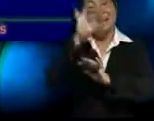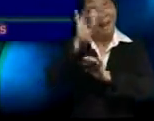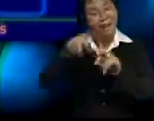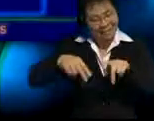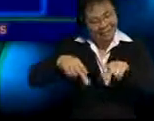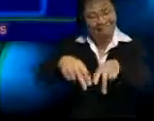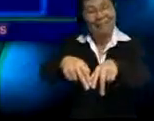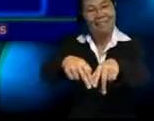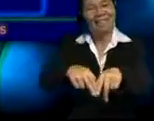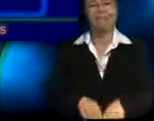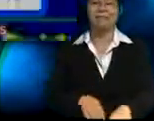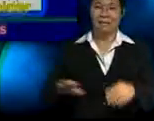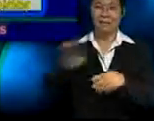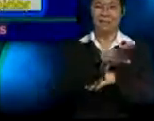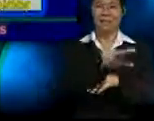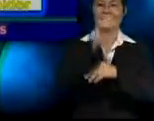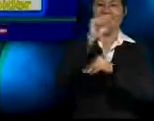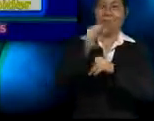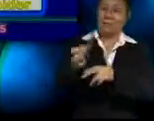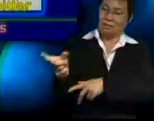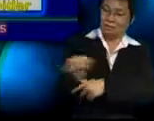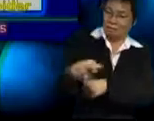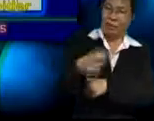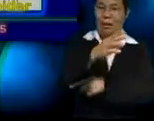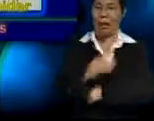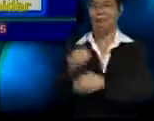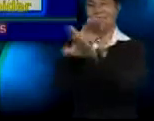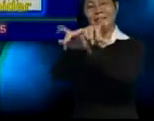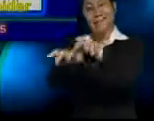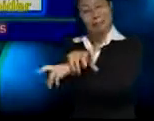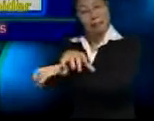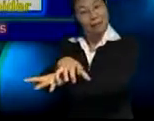legs. They are the scorpion and the spider.